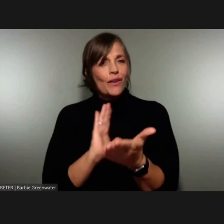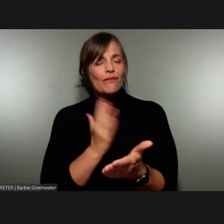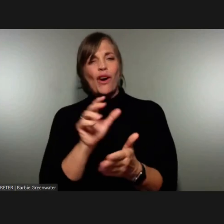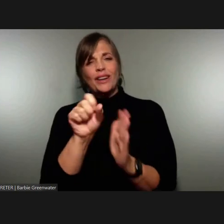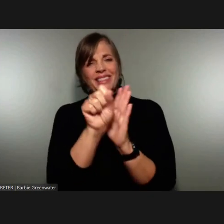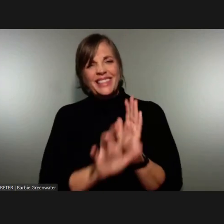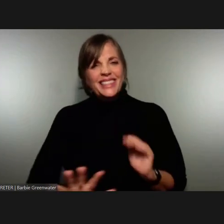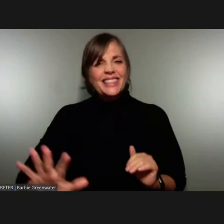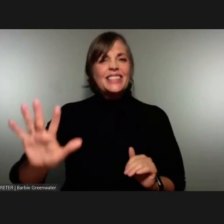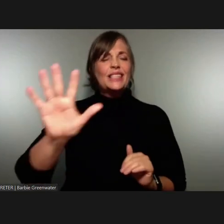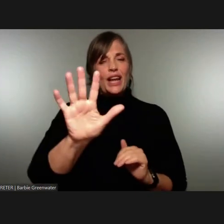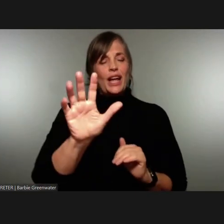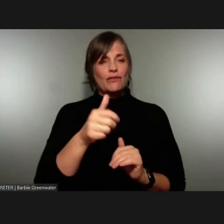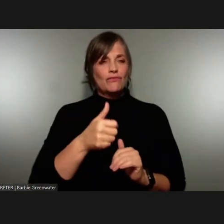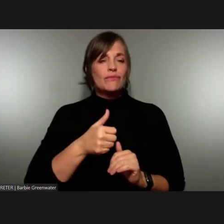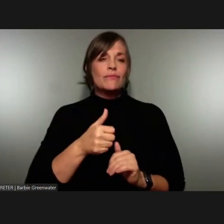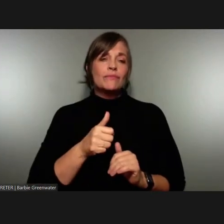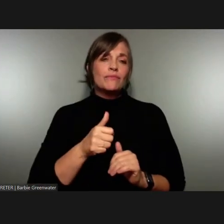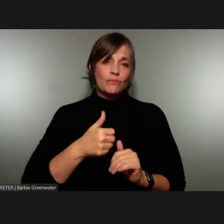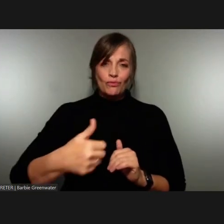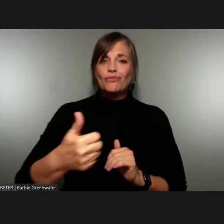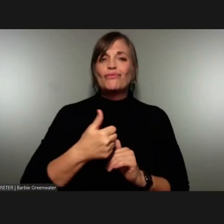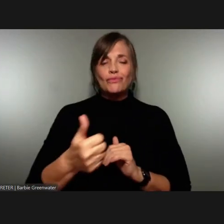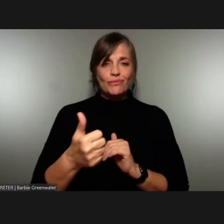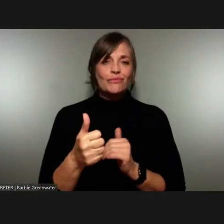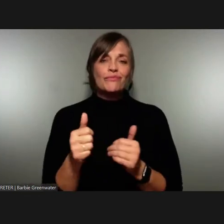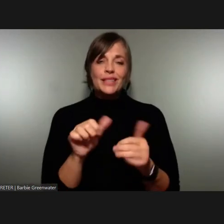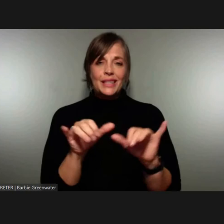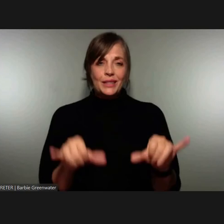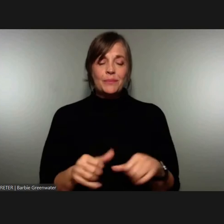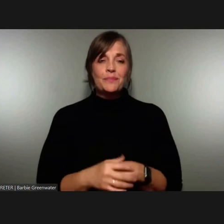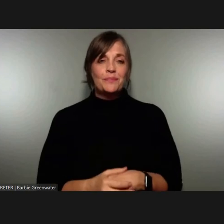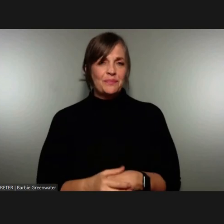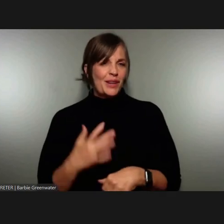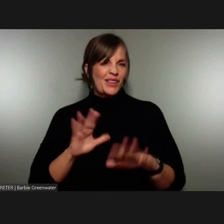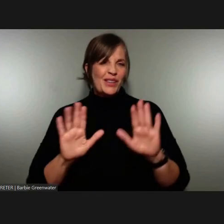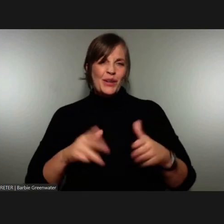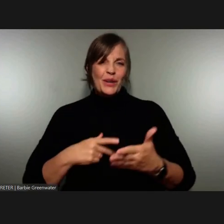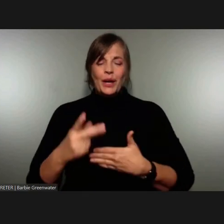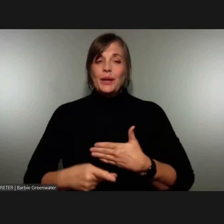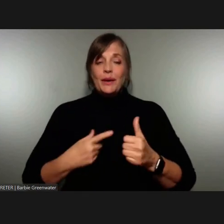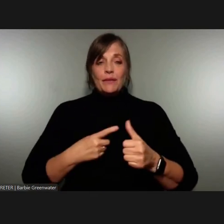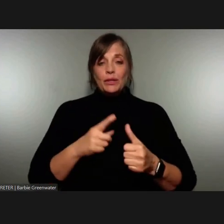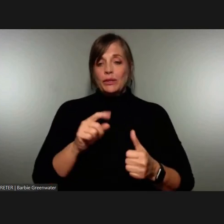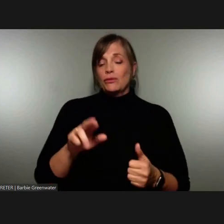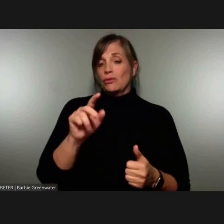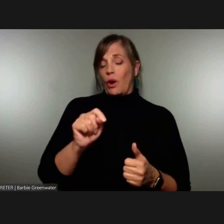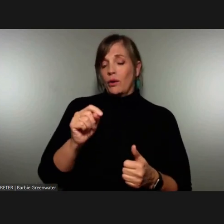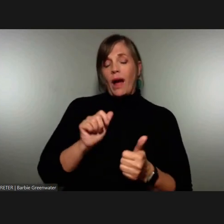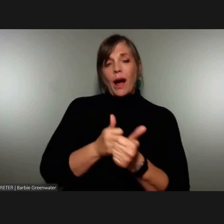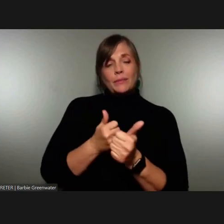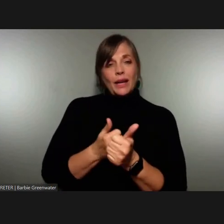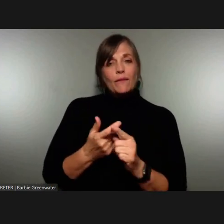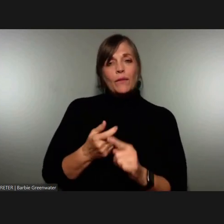This evening, we have a great program for you. First, you will hear some TARTA updates and news from TARTA CEO Kimberly